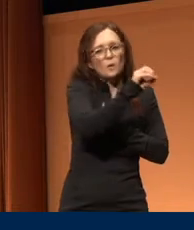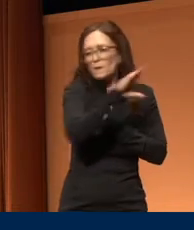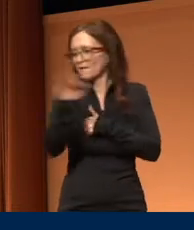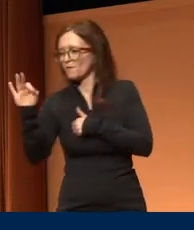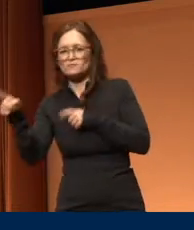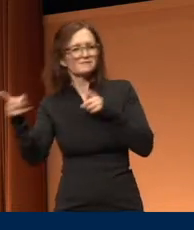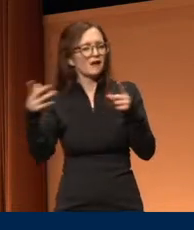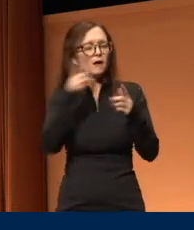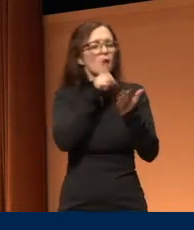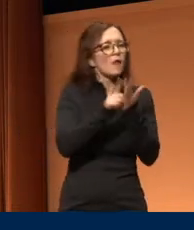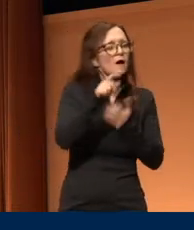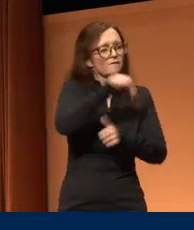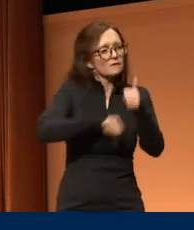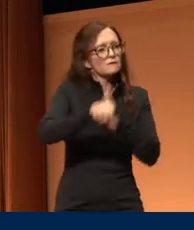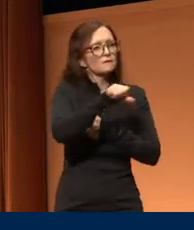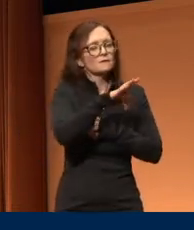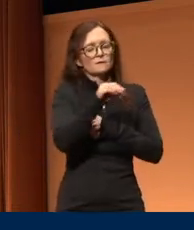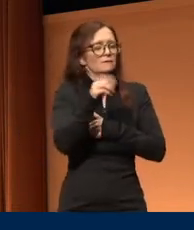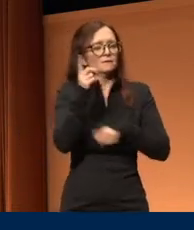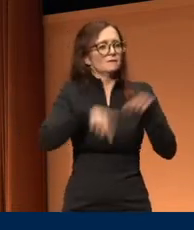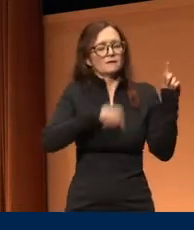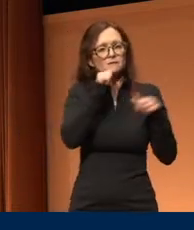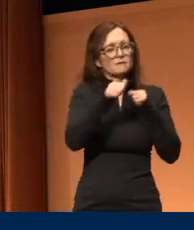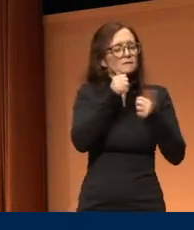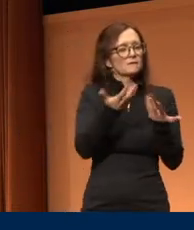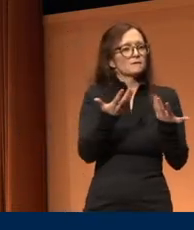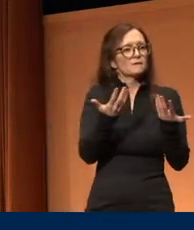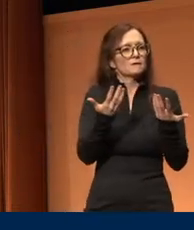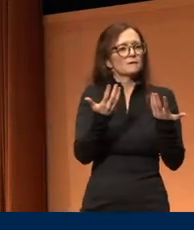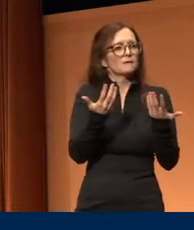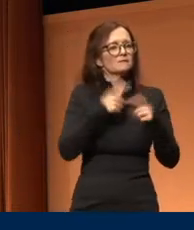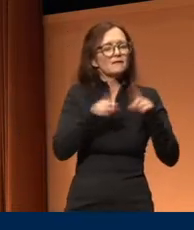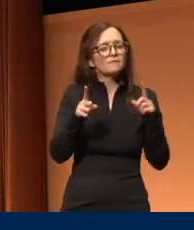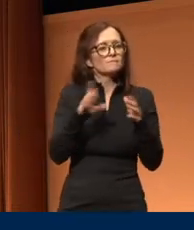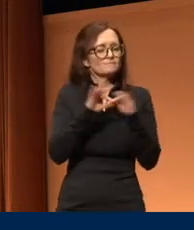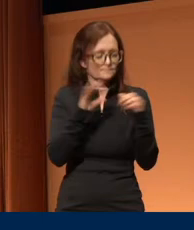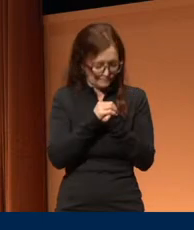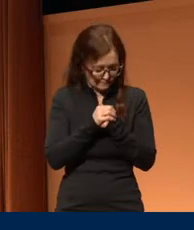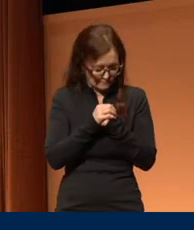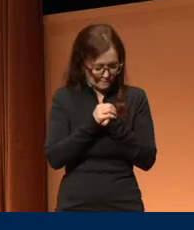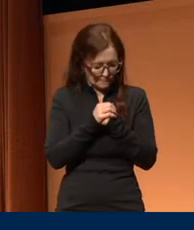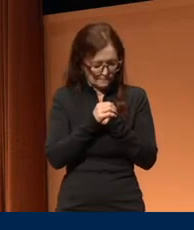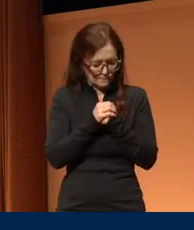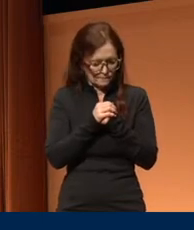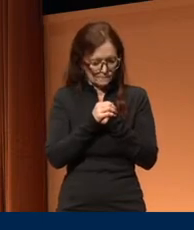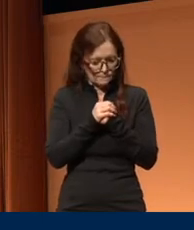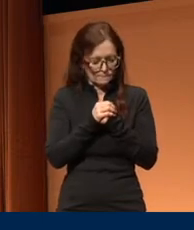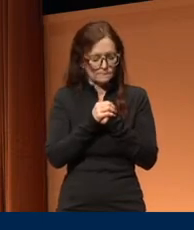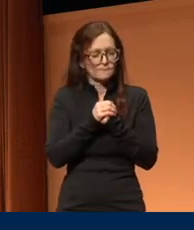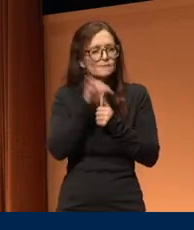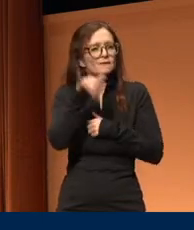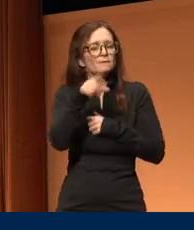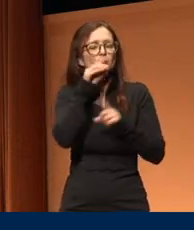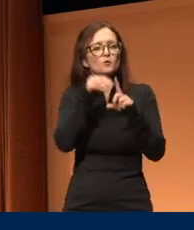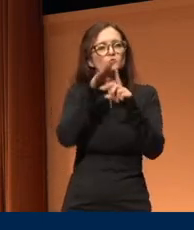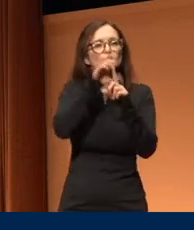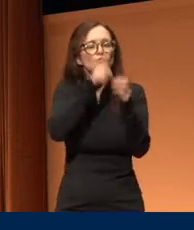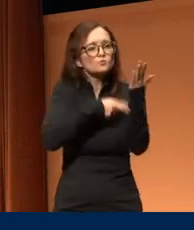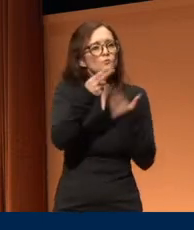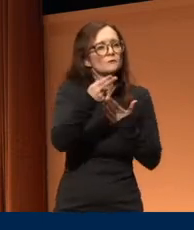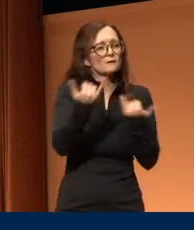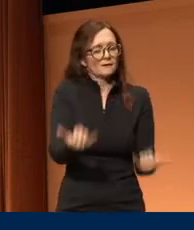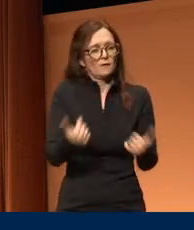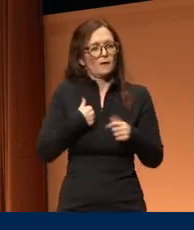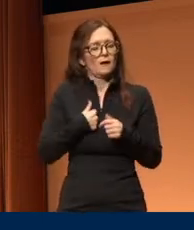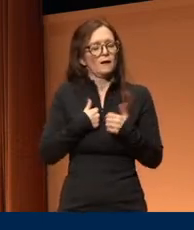did, across partisan divides, religious beliefs, and other differences. By an orientation to truth, I mean a disposition to